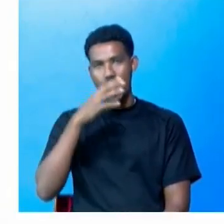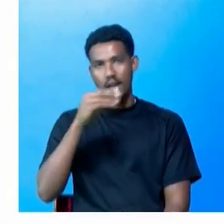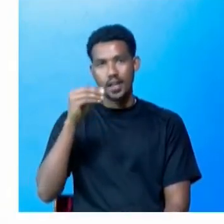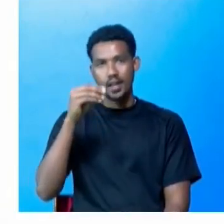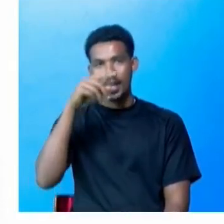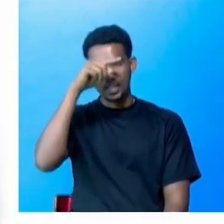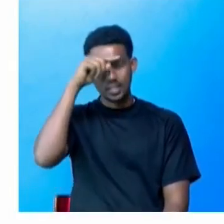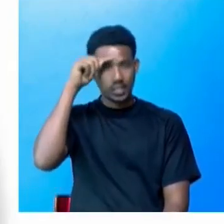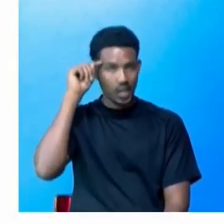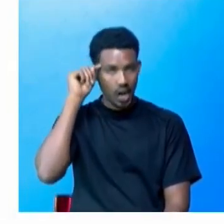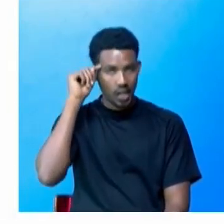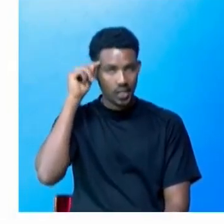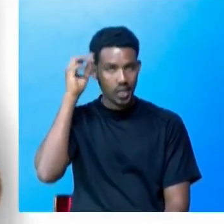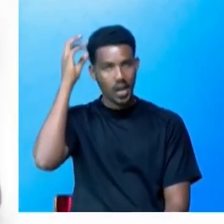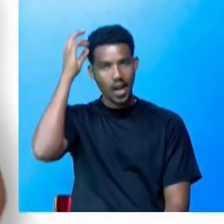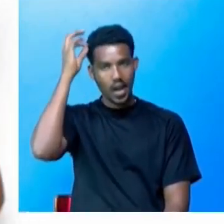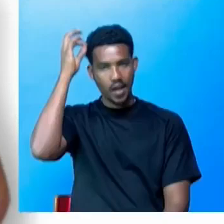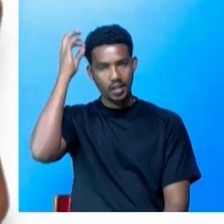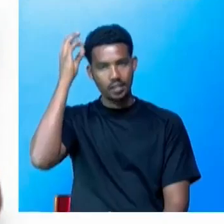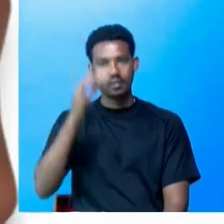dark hair.